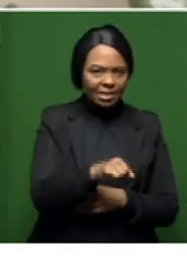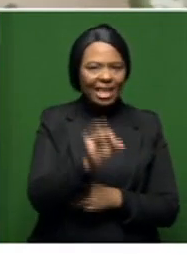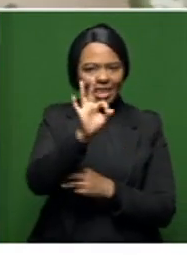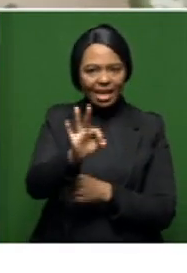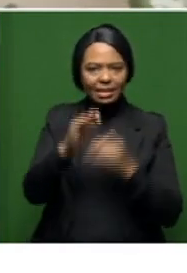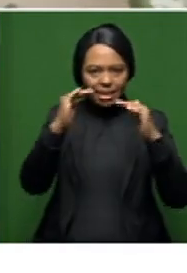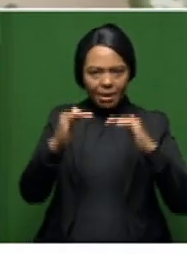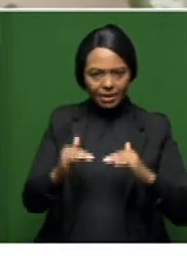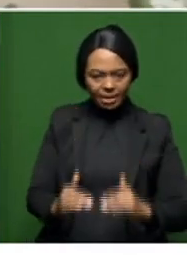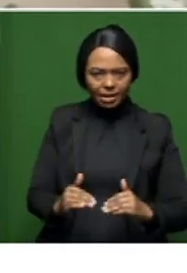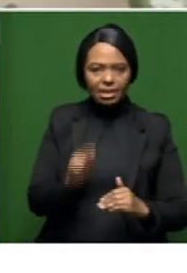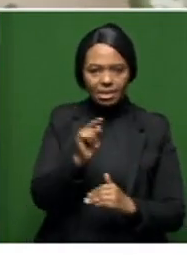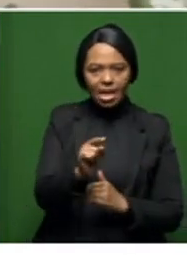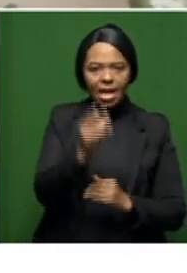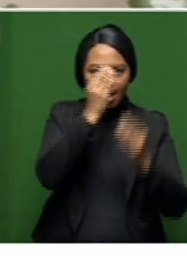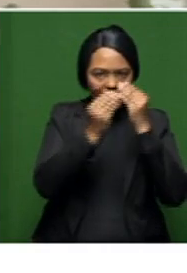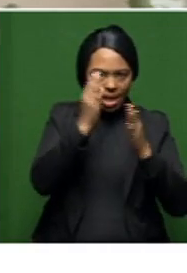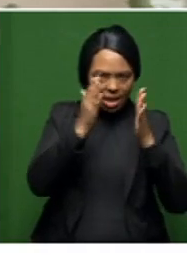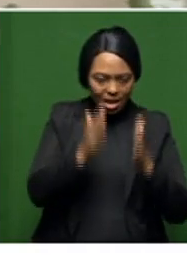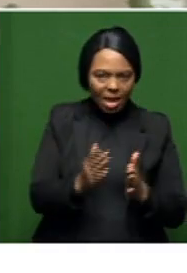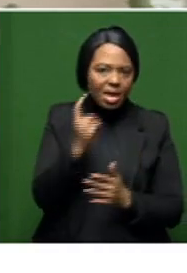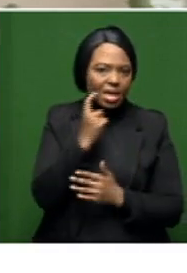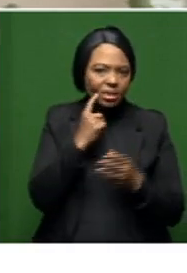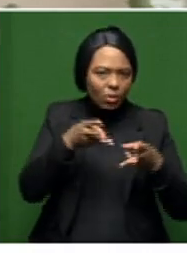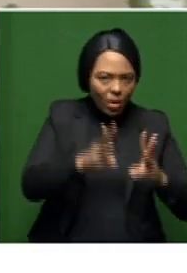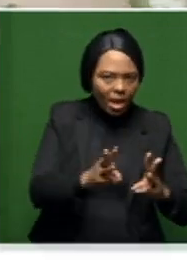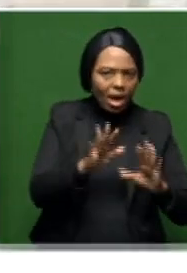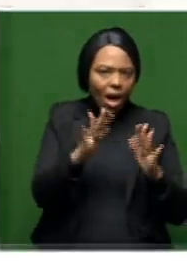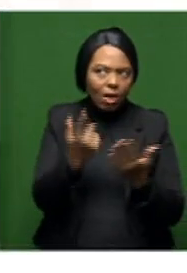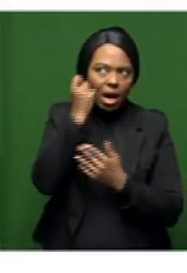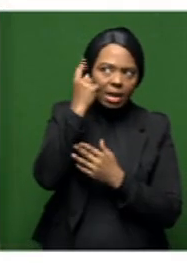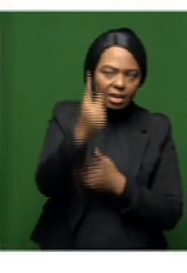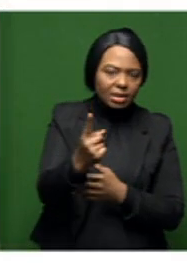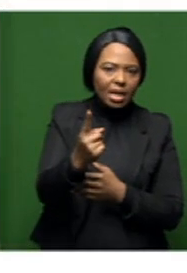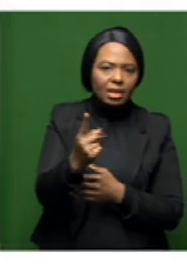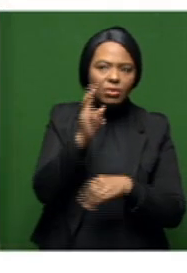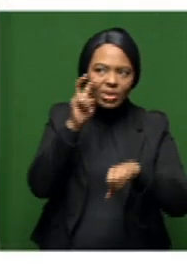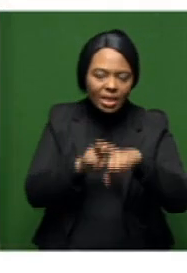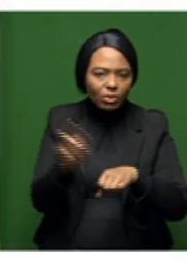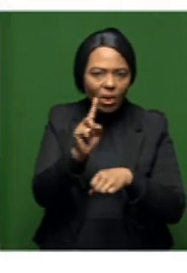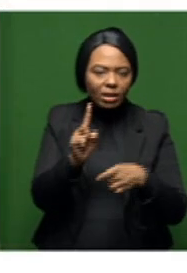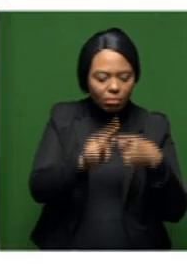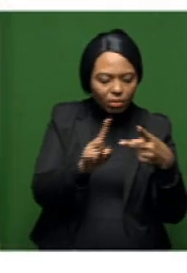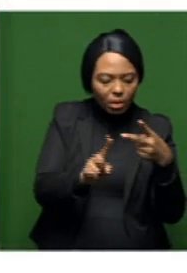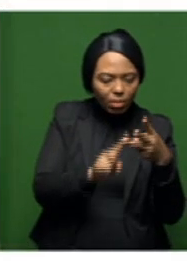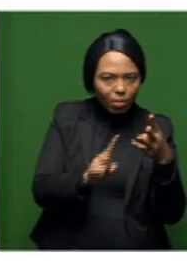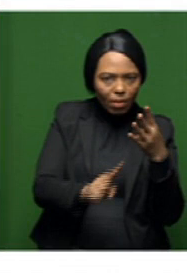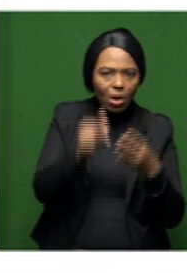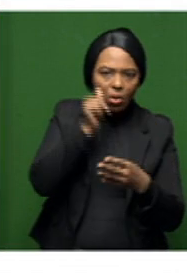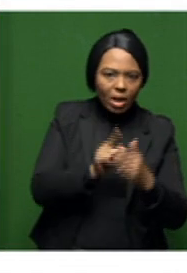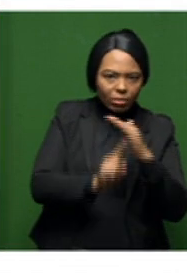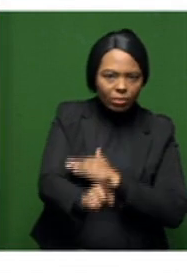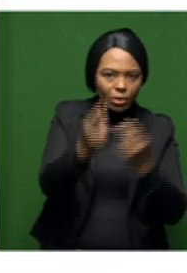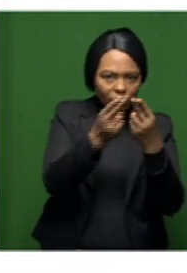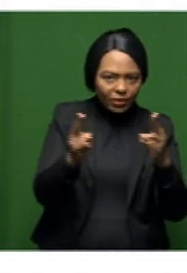steps. Firstly, it gives the learners an easy way to navigate and understand the requirements across various faculties and degrees, specifically